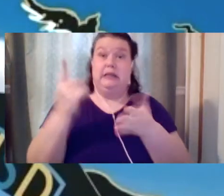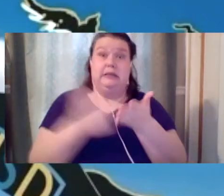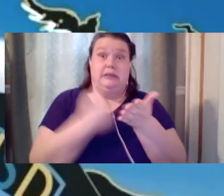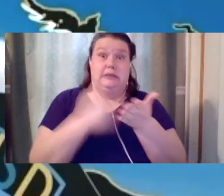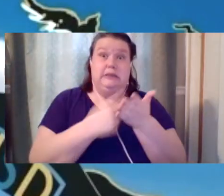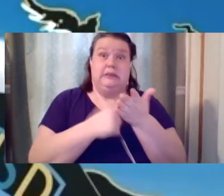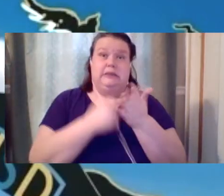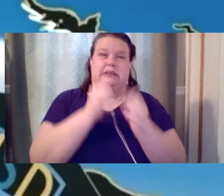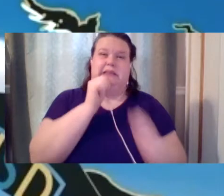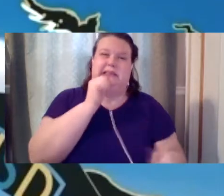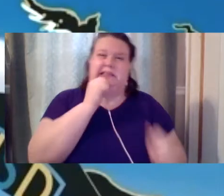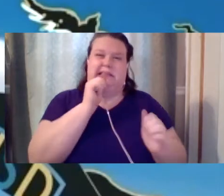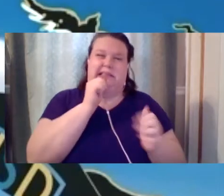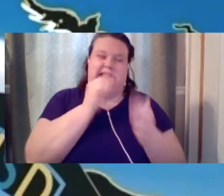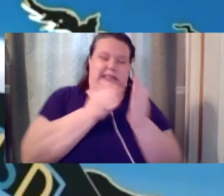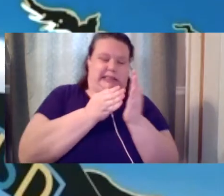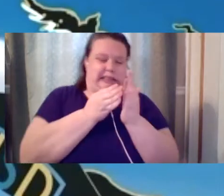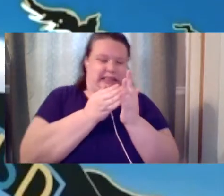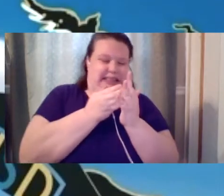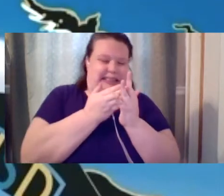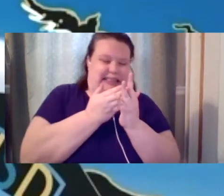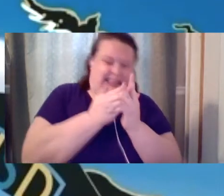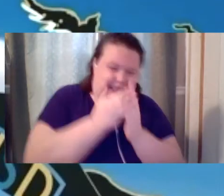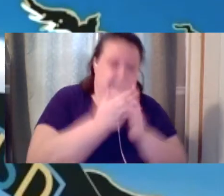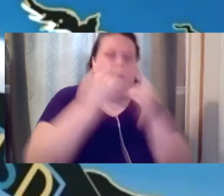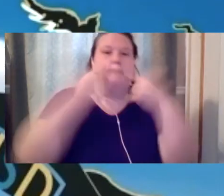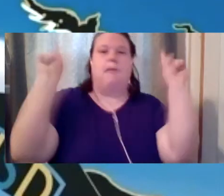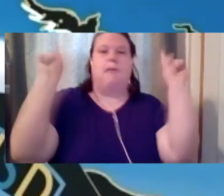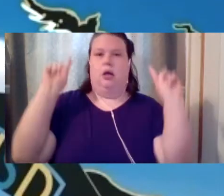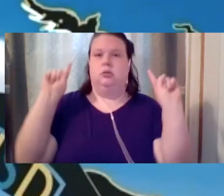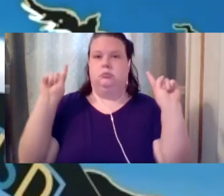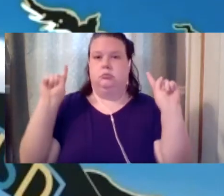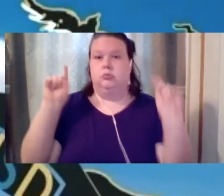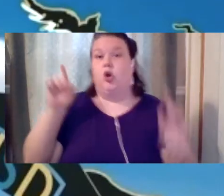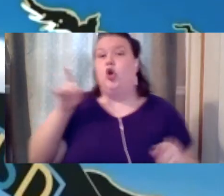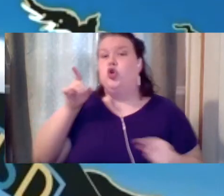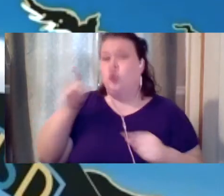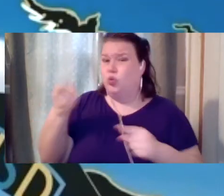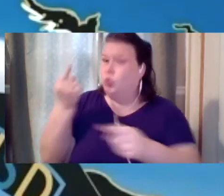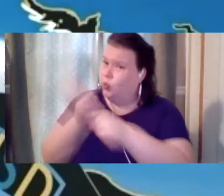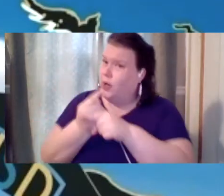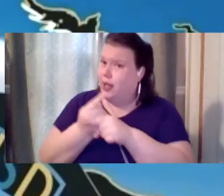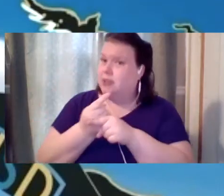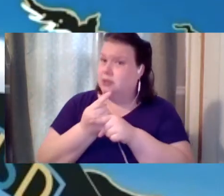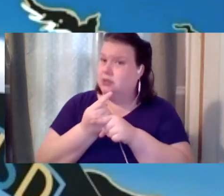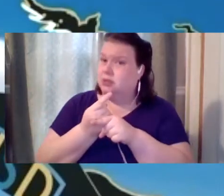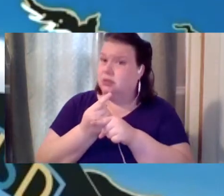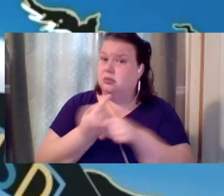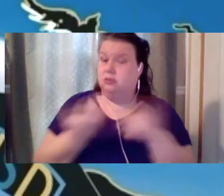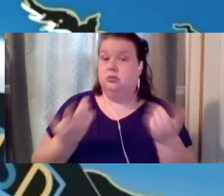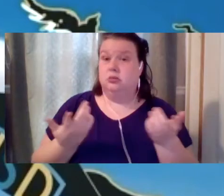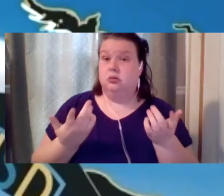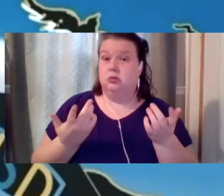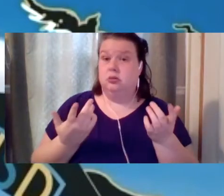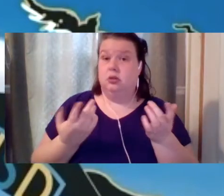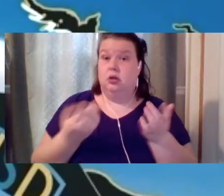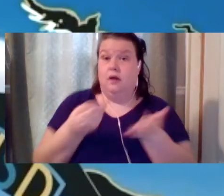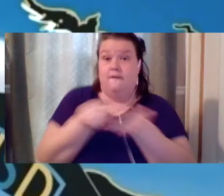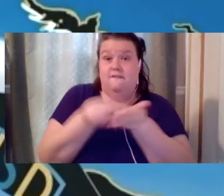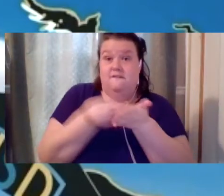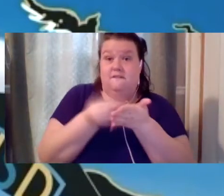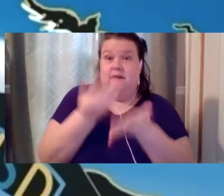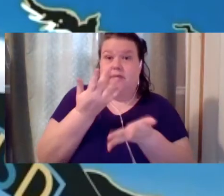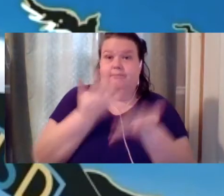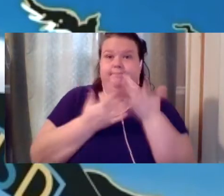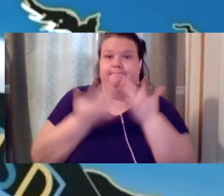make it work across the district. Okay. Sure. So you're correct. You know, we, you know, the, funds are, are